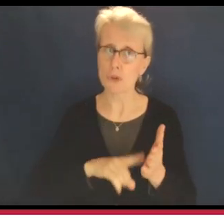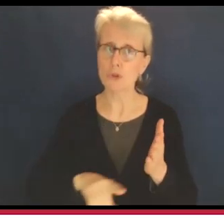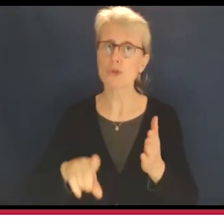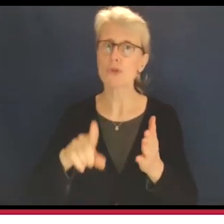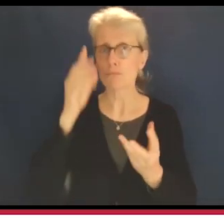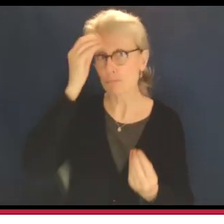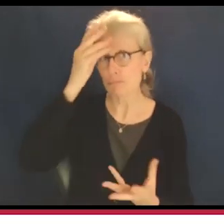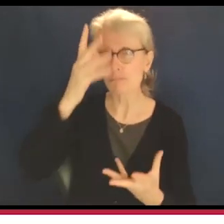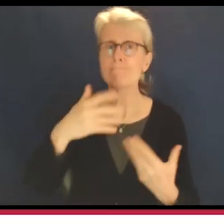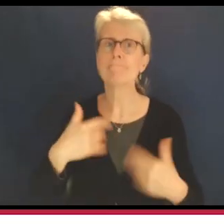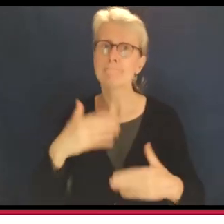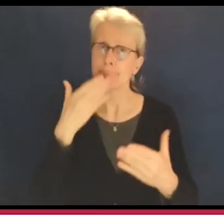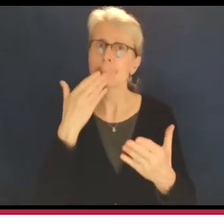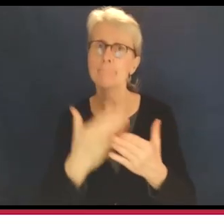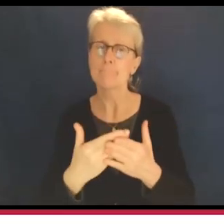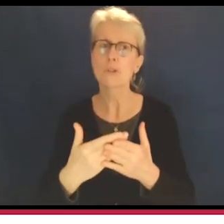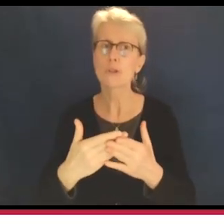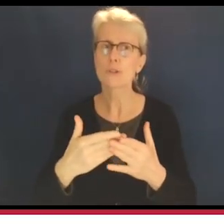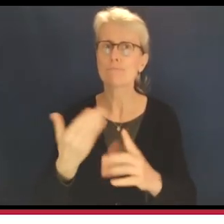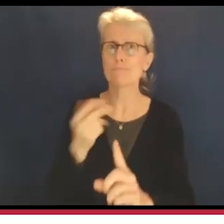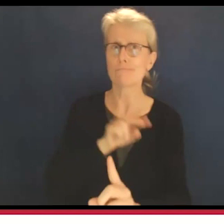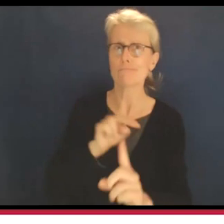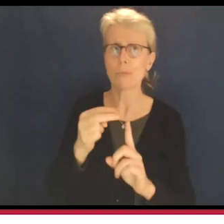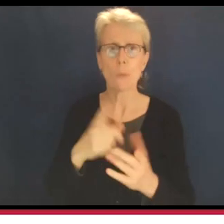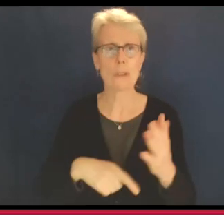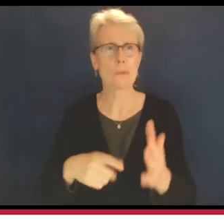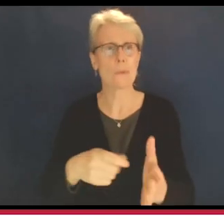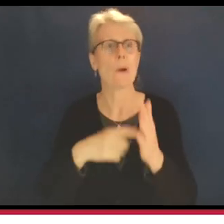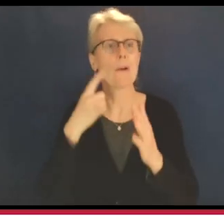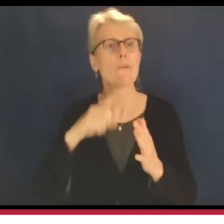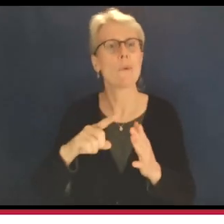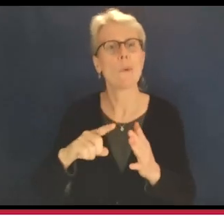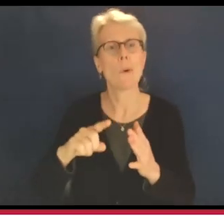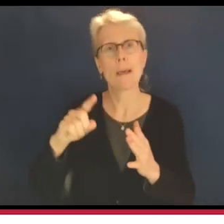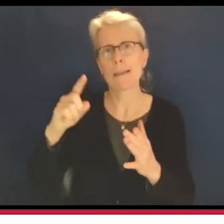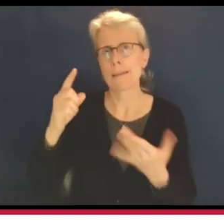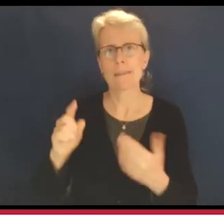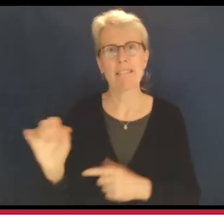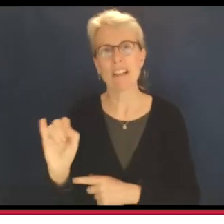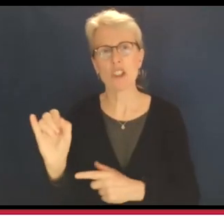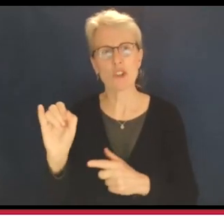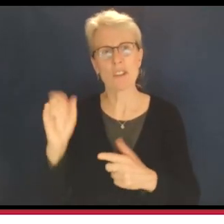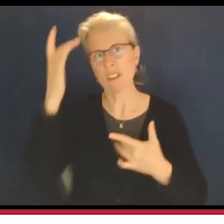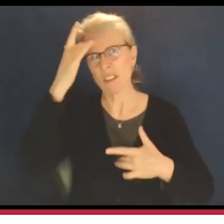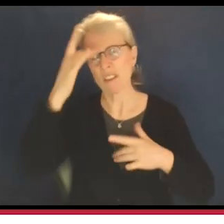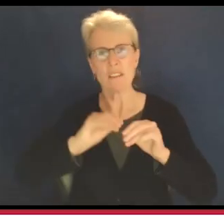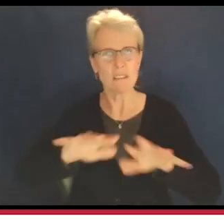about the what's needed in that field. But because that's there, I'm going to talk about something different,